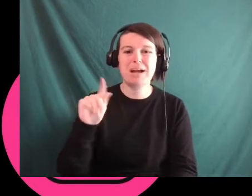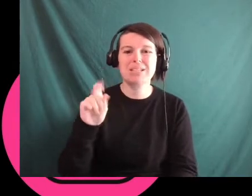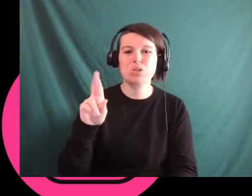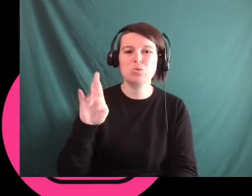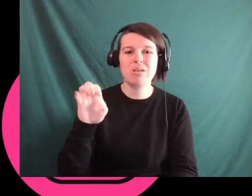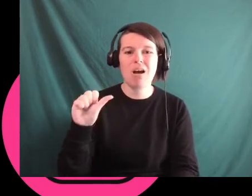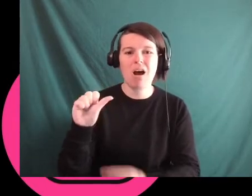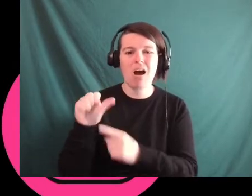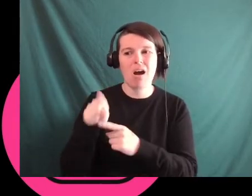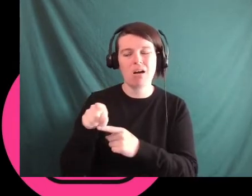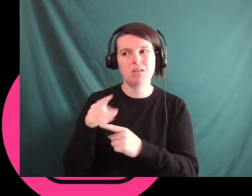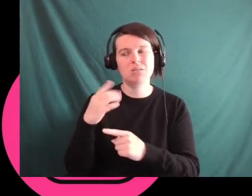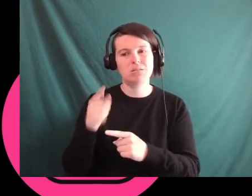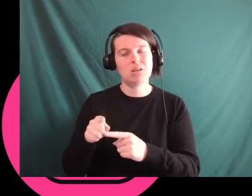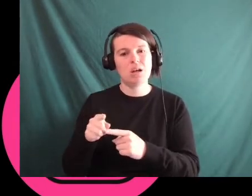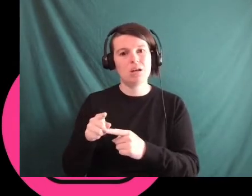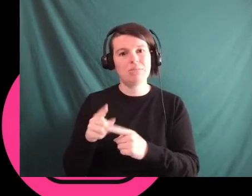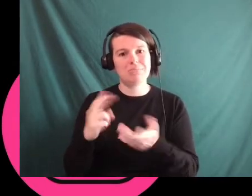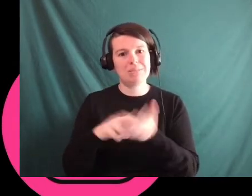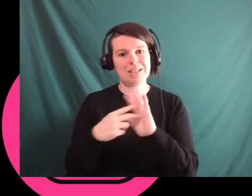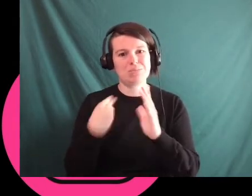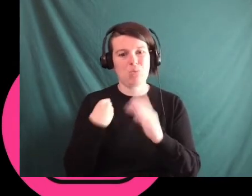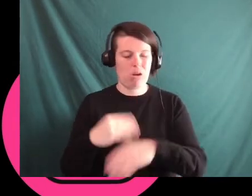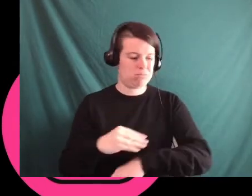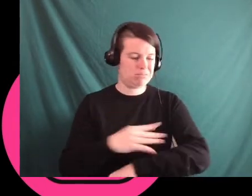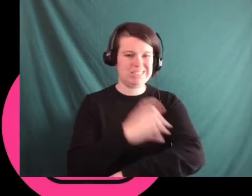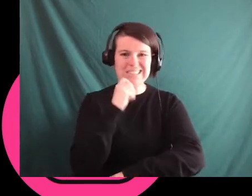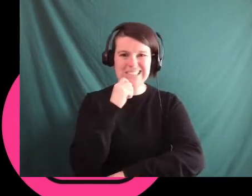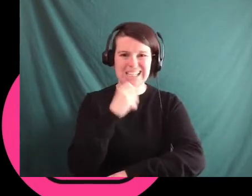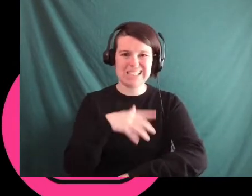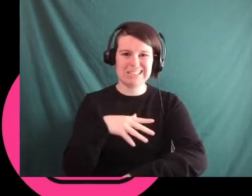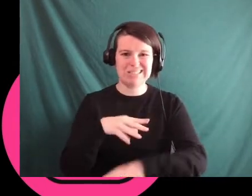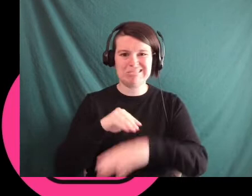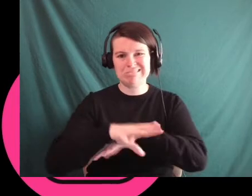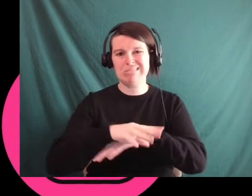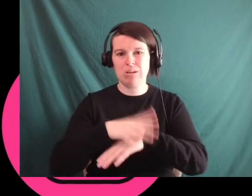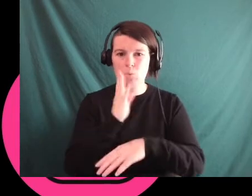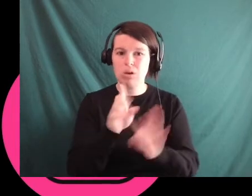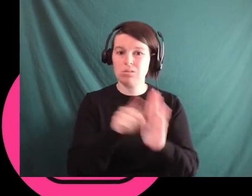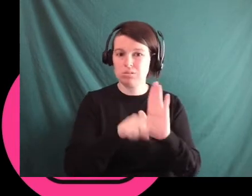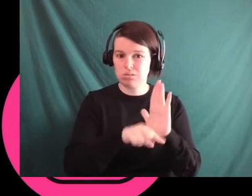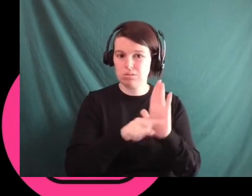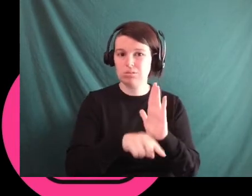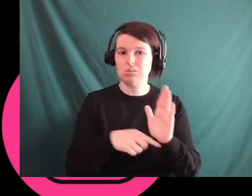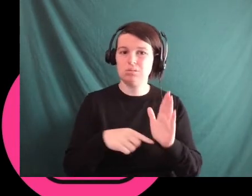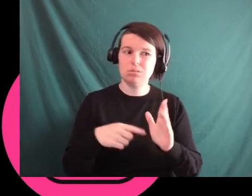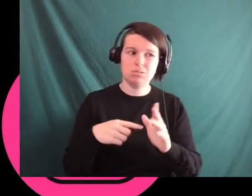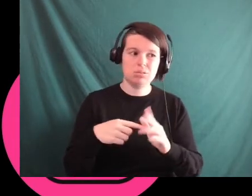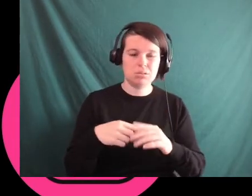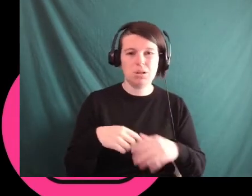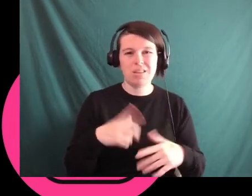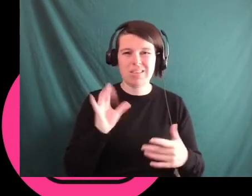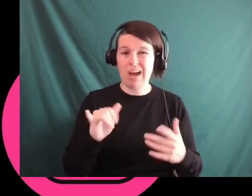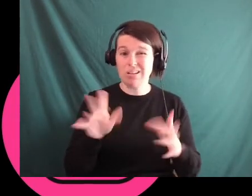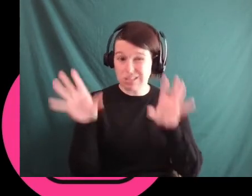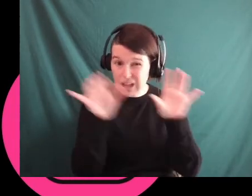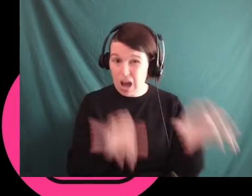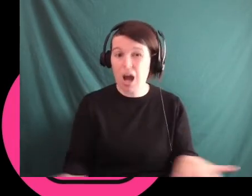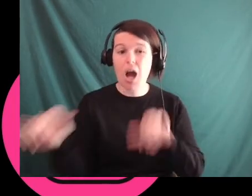it more likely that you'll have adverse skin reactions. Skin irritants were one of the most